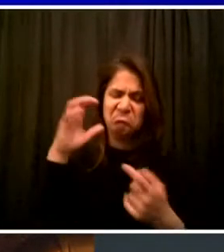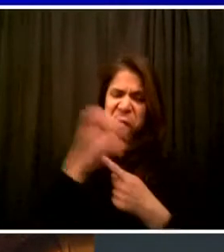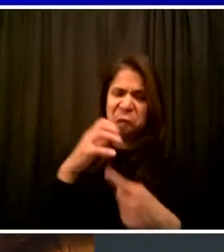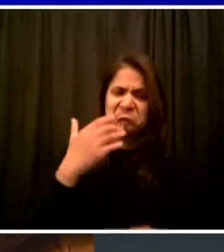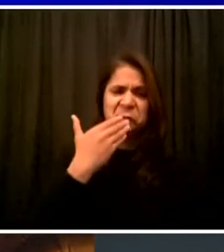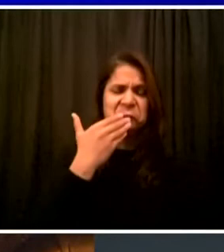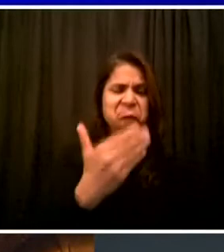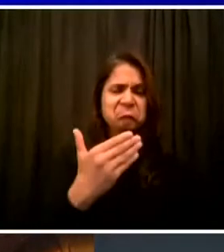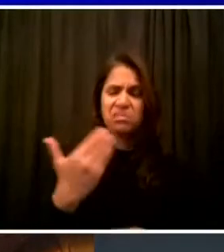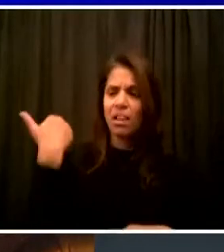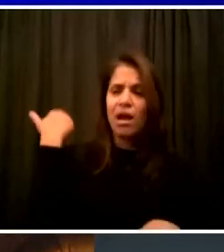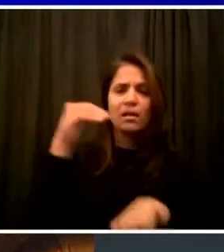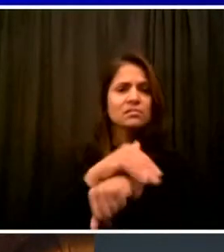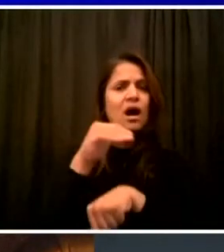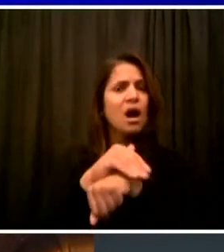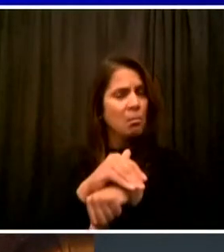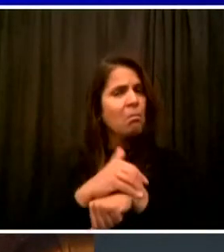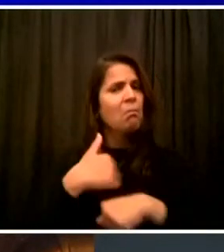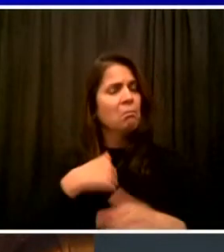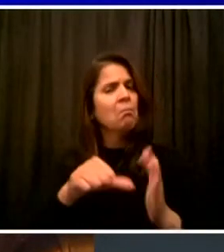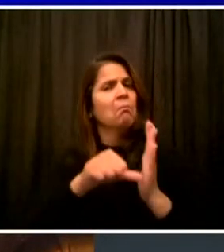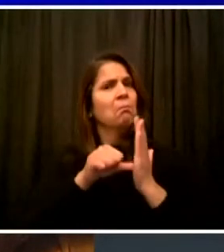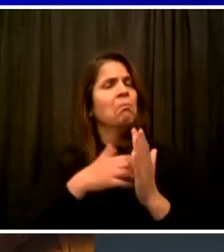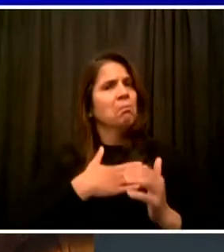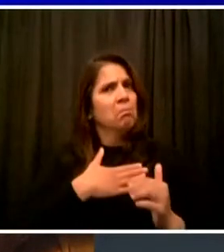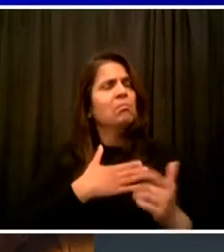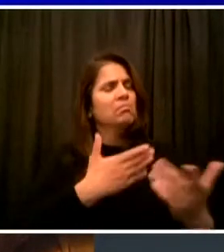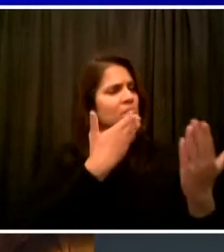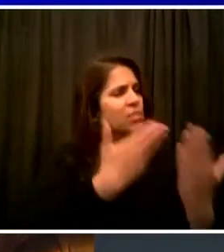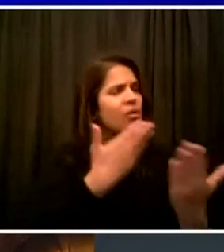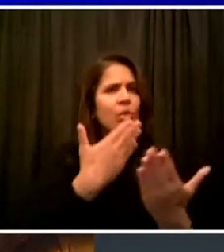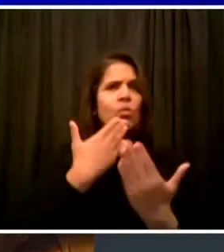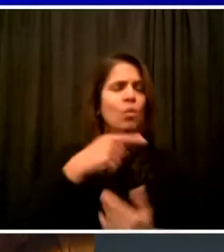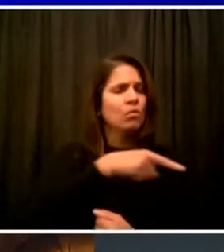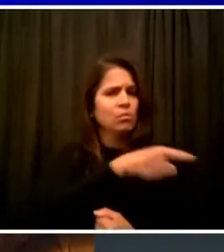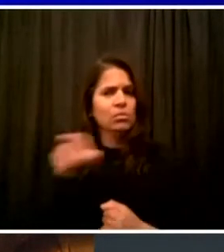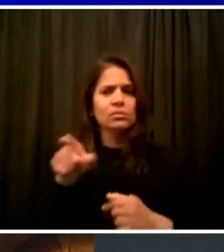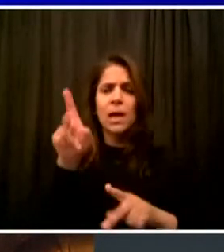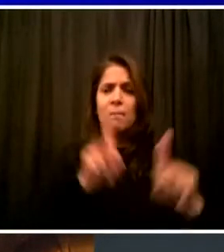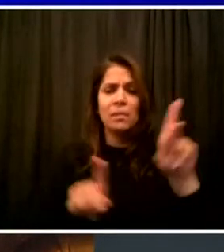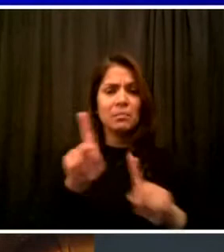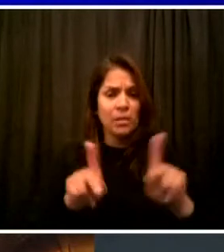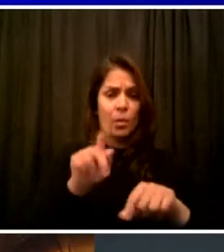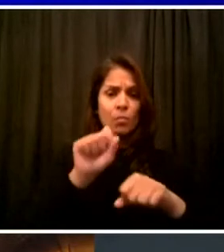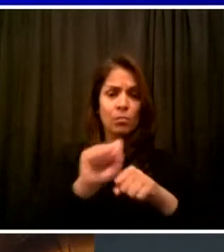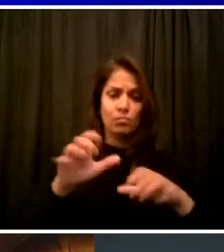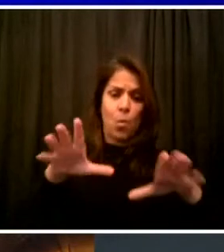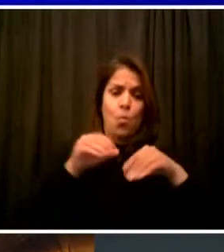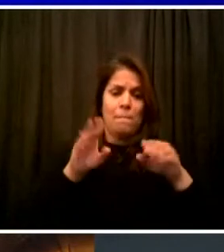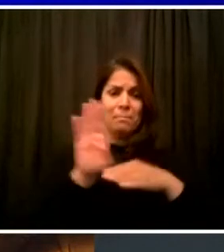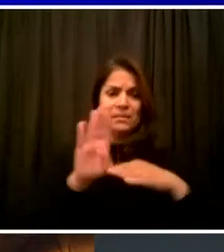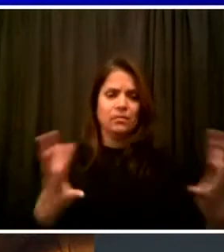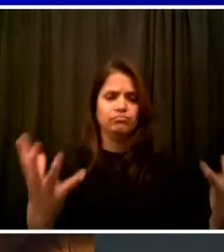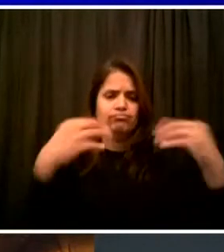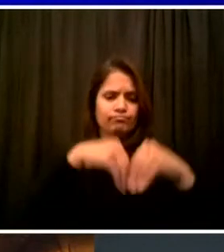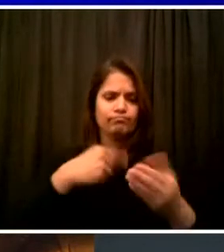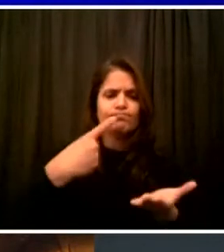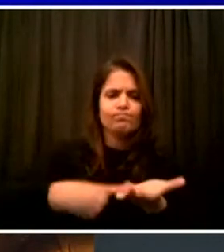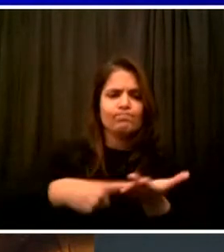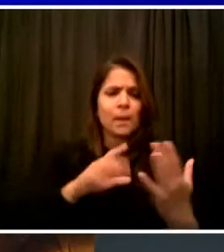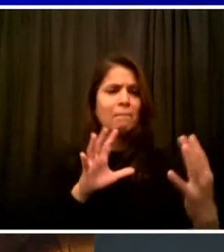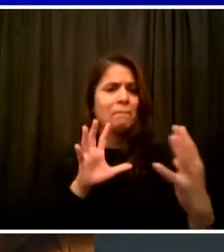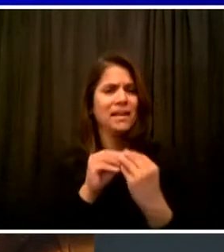run. I want to thank everyone who was a part of that advisory council for the work you're doing, helping all of us, helping your fellow small businesses, helping New York City to bring back